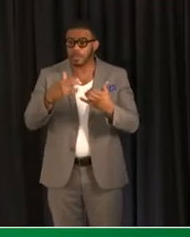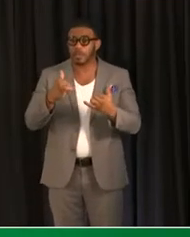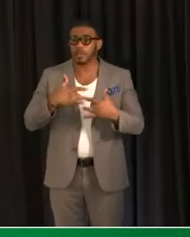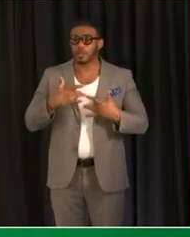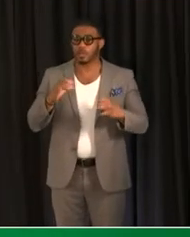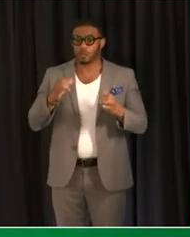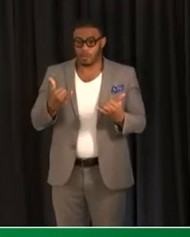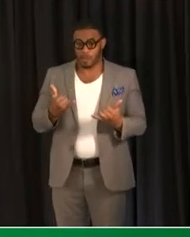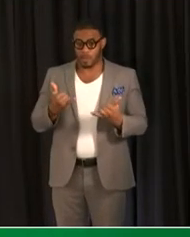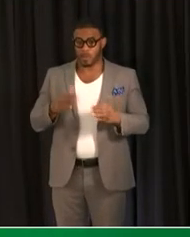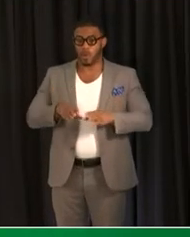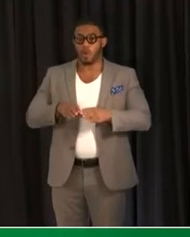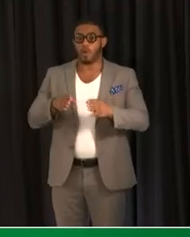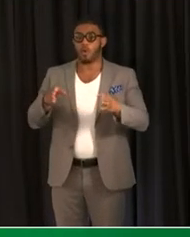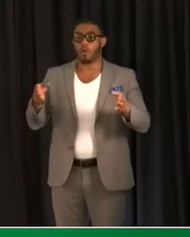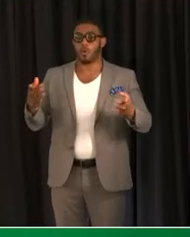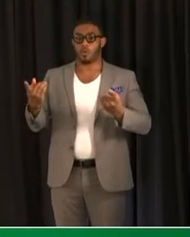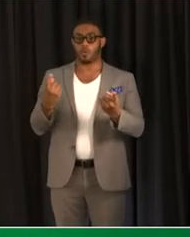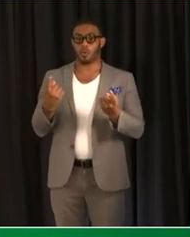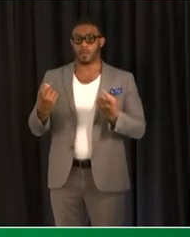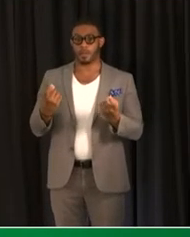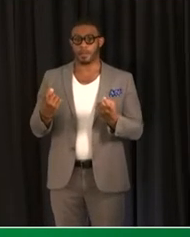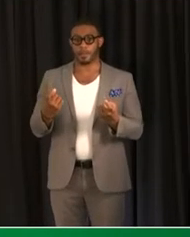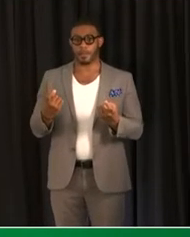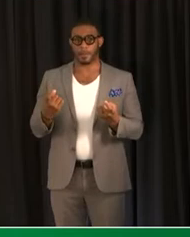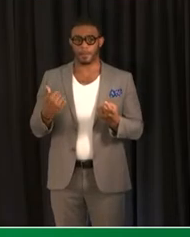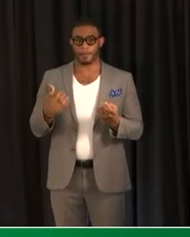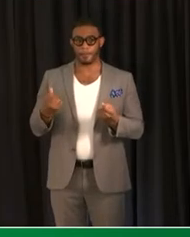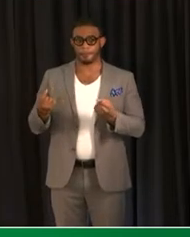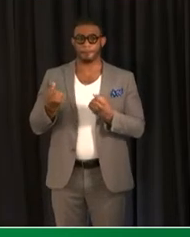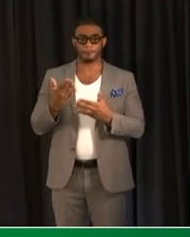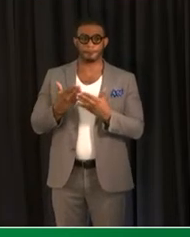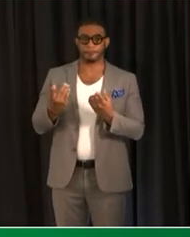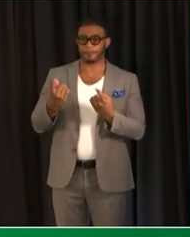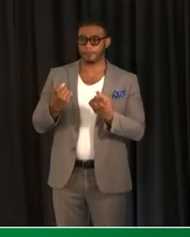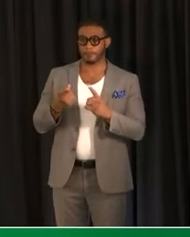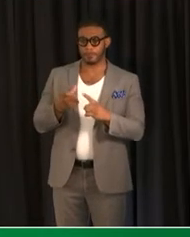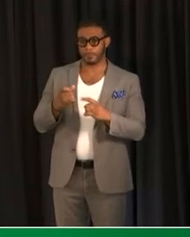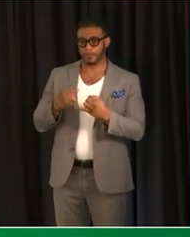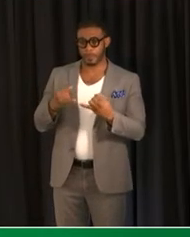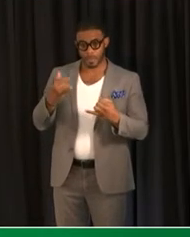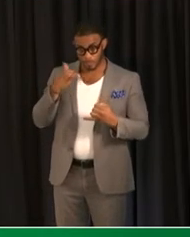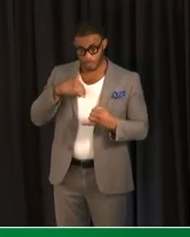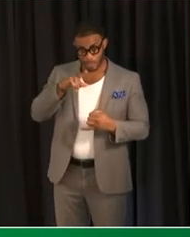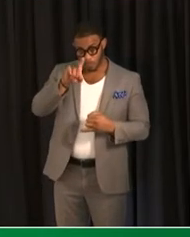joining us. So what we usually do here is we open it up to questions. Okay. So we'll bring in some questioners. If you have a